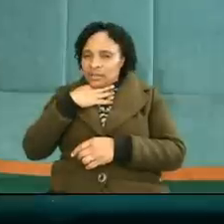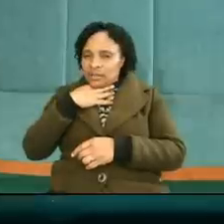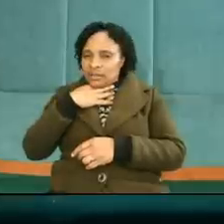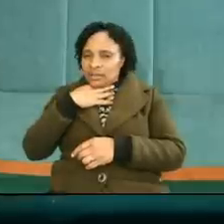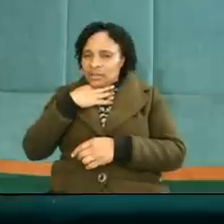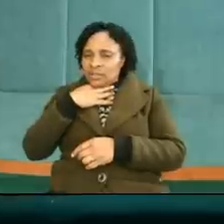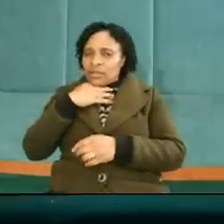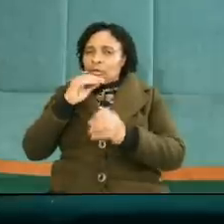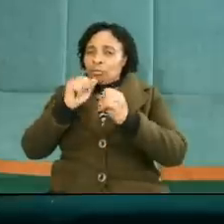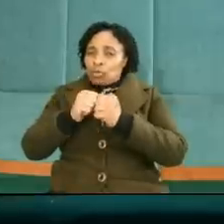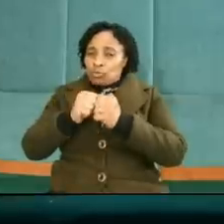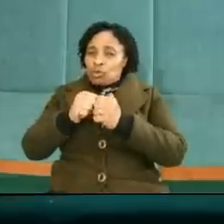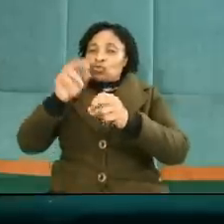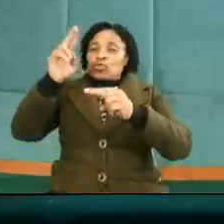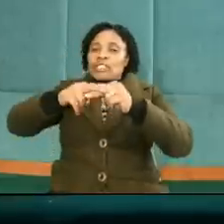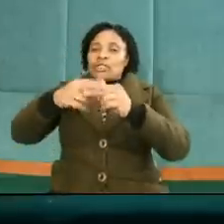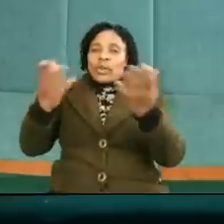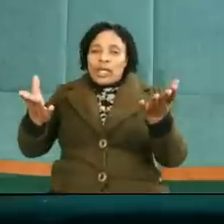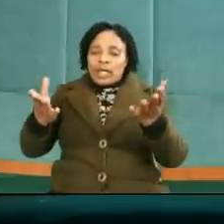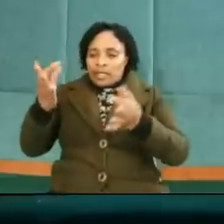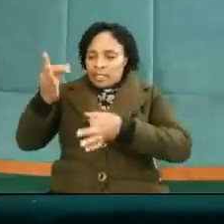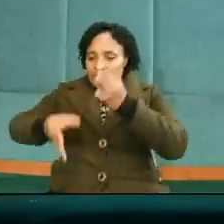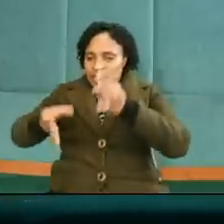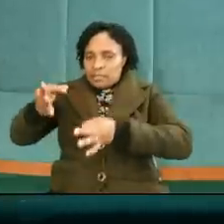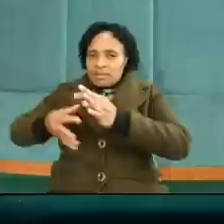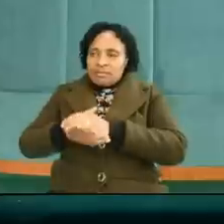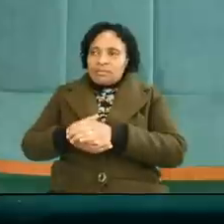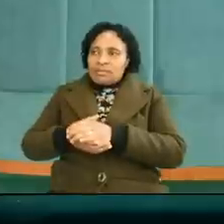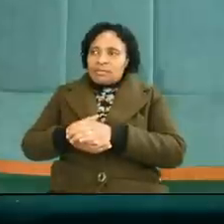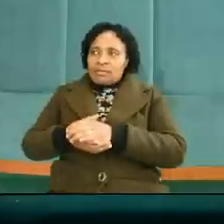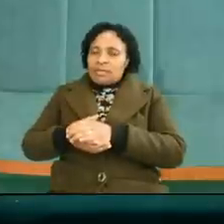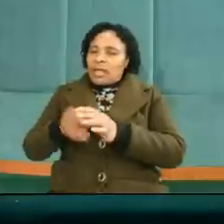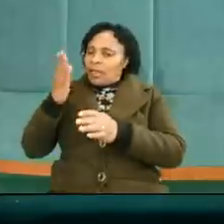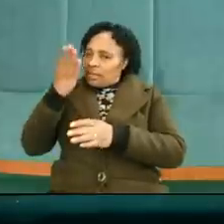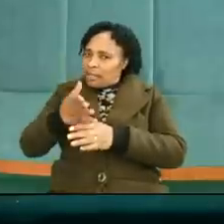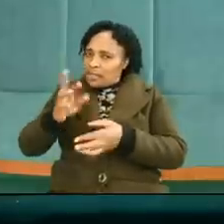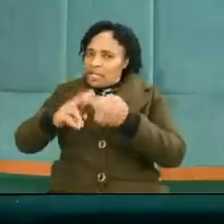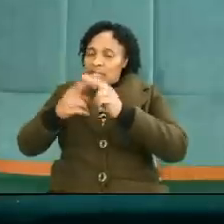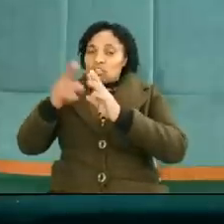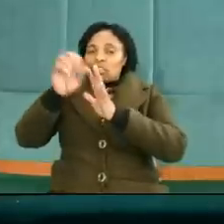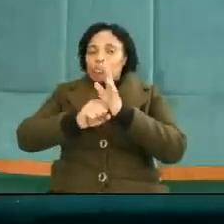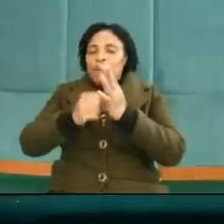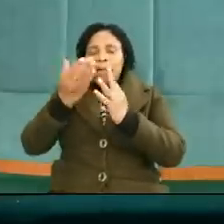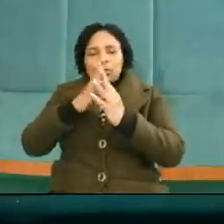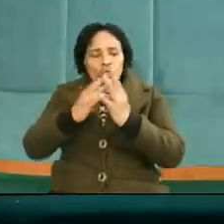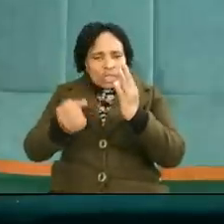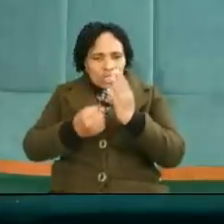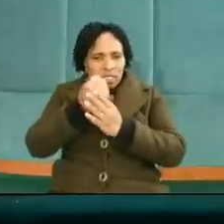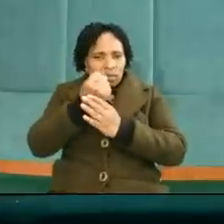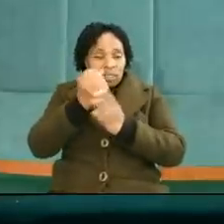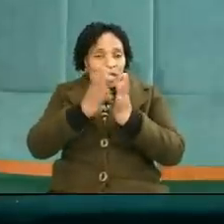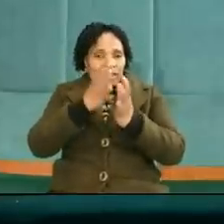is to preside in the judgment. Oh, that there's a relationship between resurrection